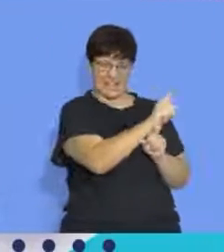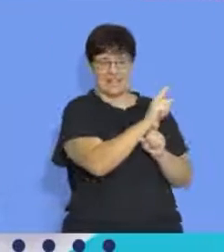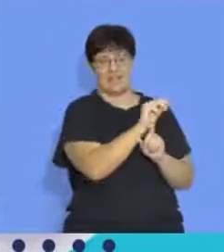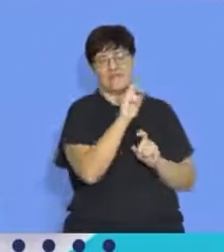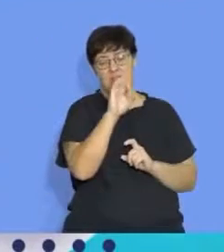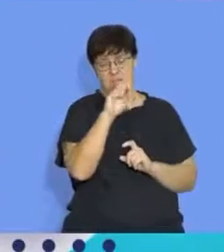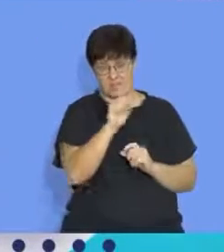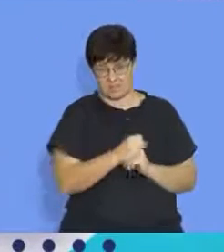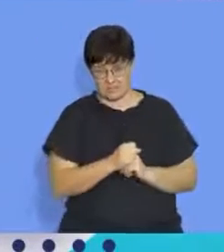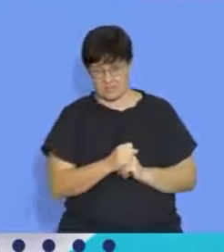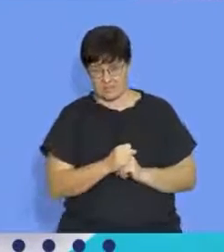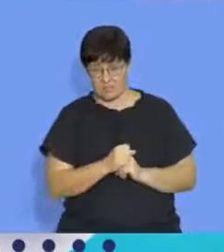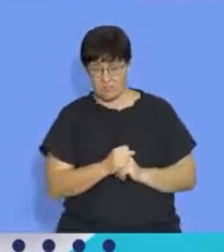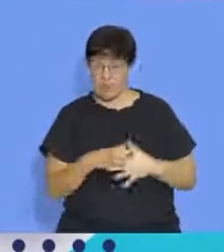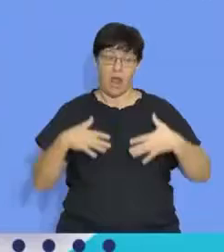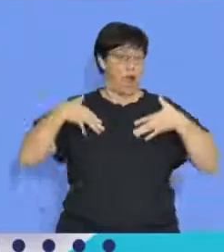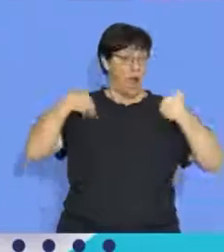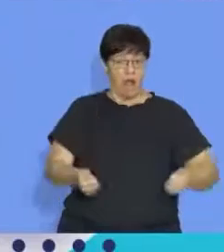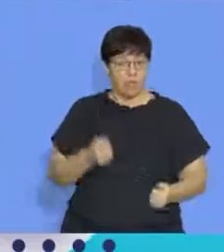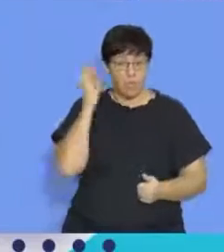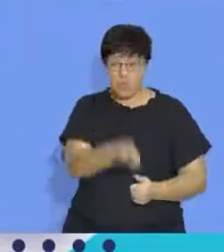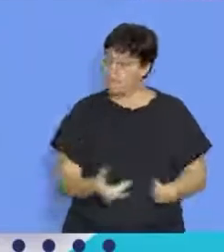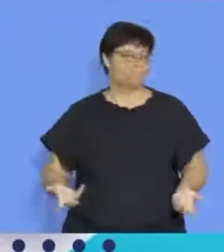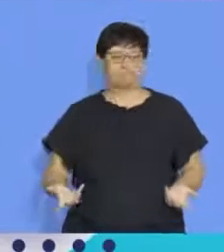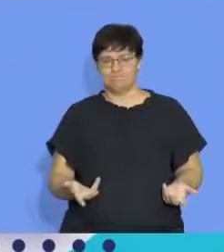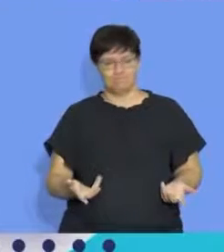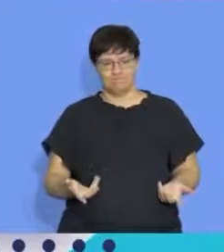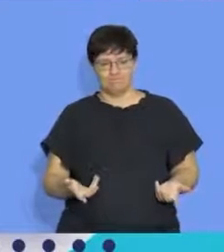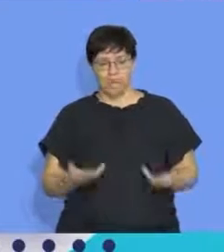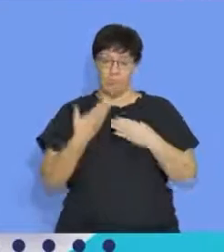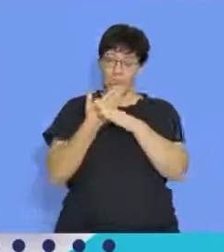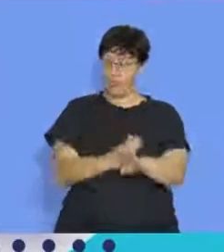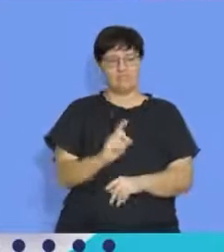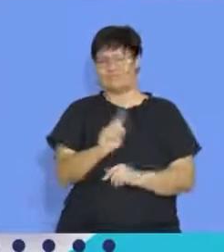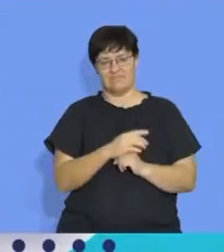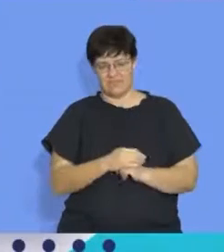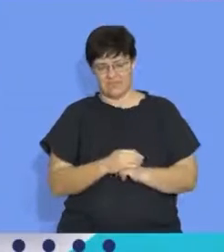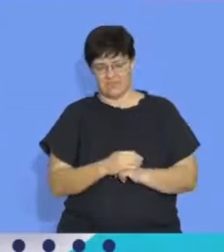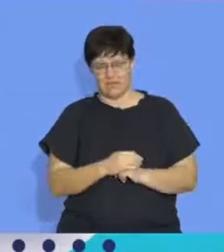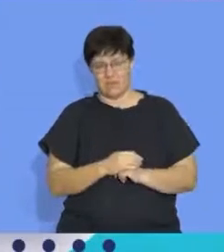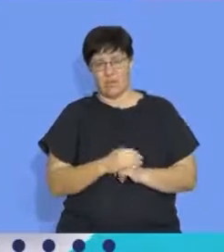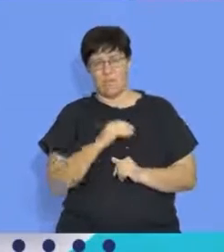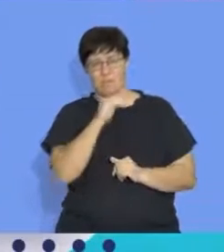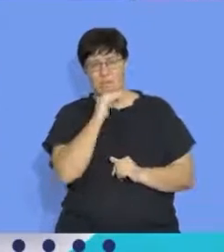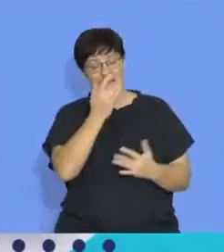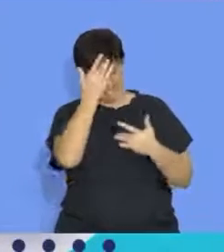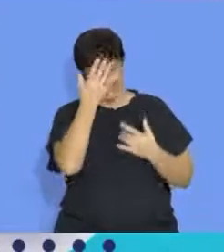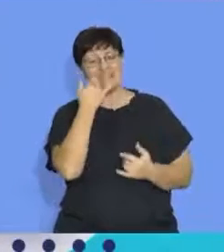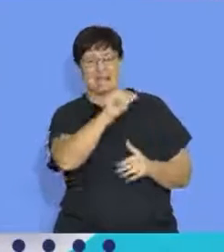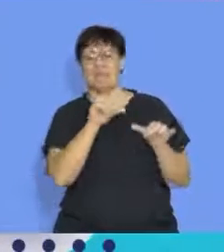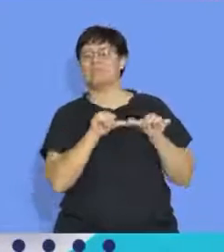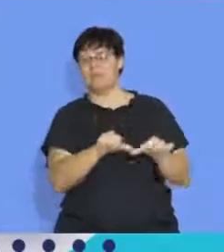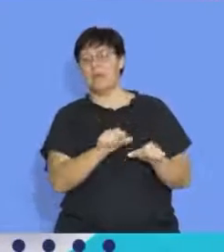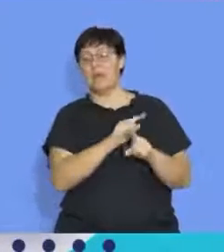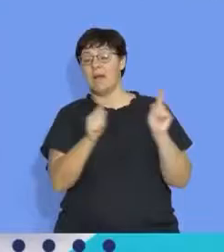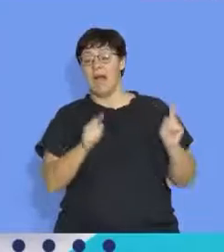It's not a cure, all right, and it's not a prevention. It's not going to stop us from getting sick. But what it could do